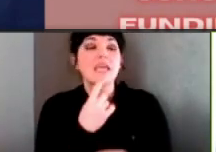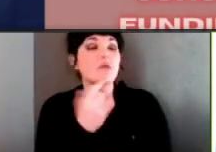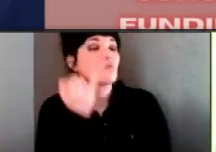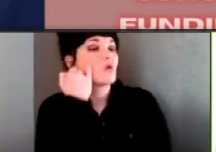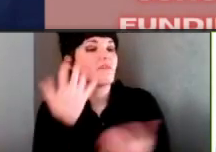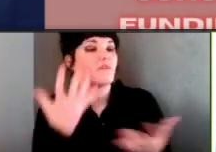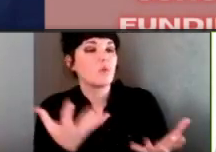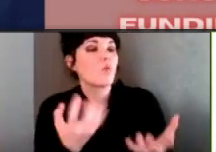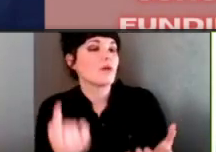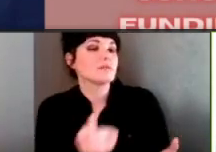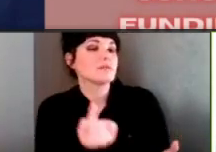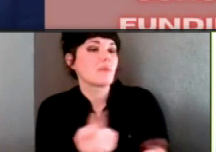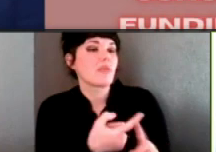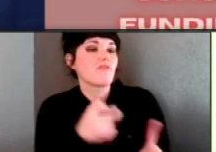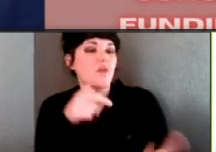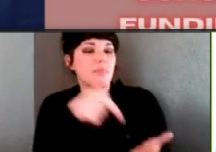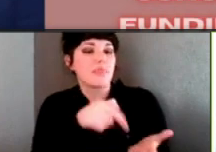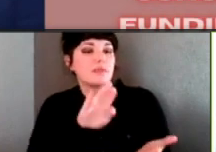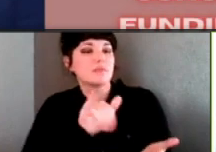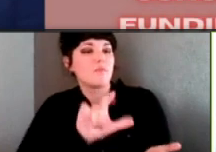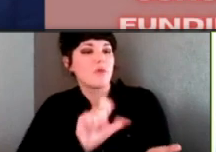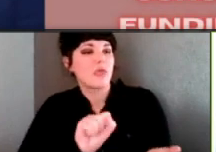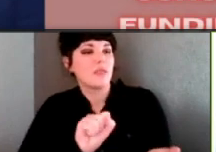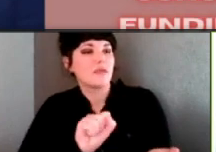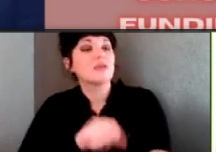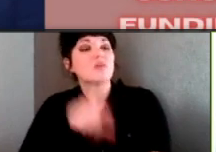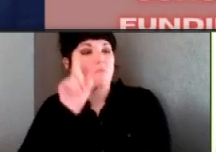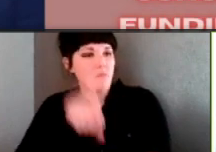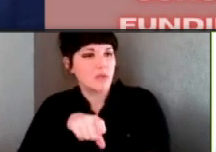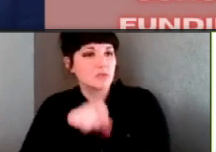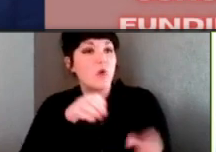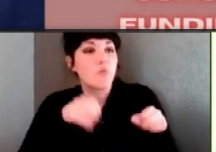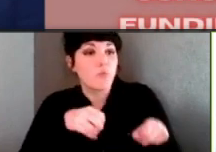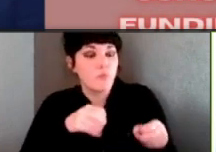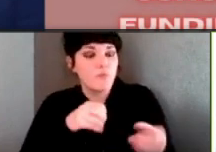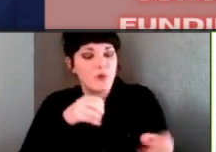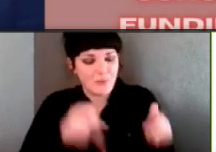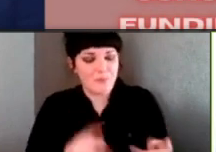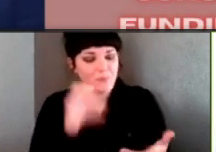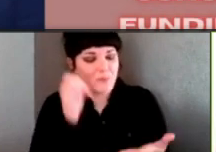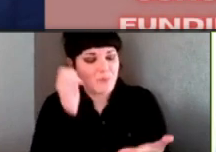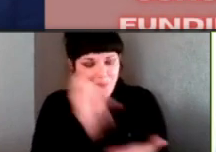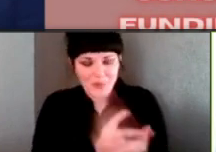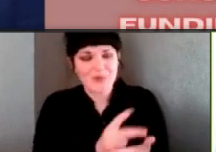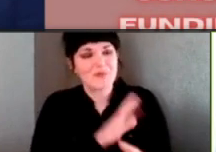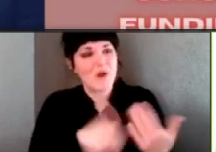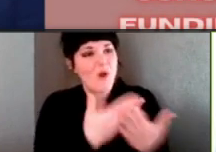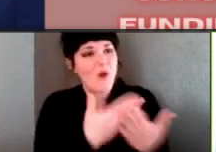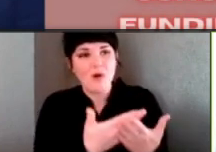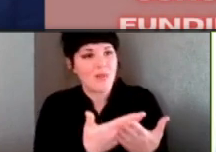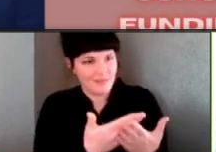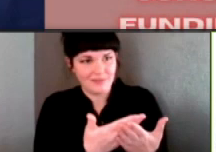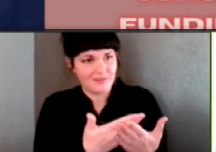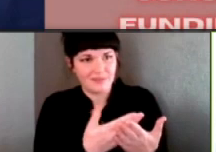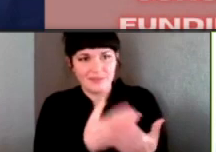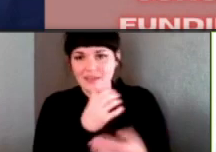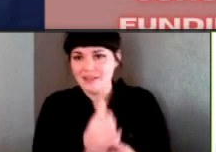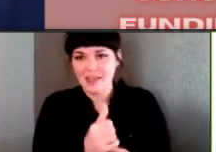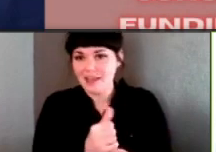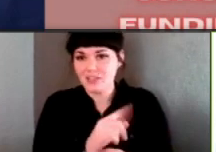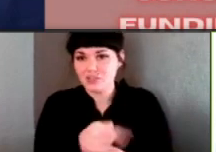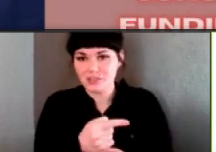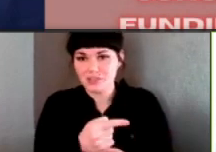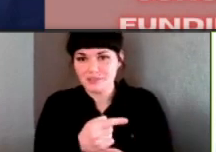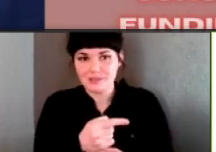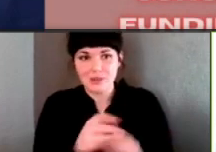don't get any of it. And that's exactly what's happening. Not only are we talking about school aid funds that's in this bill, we are also